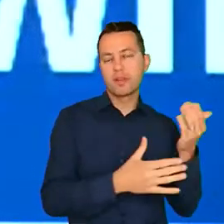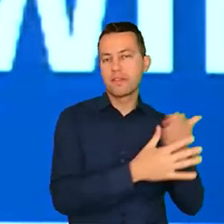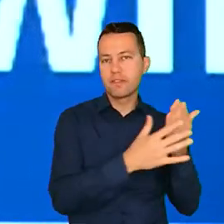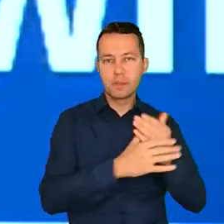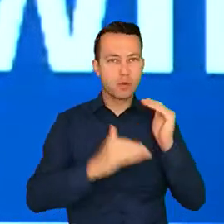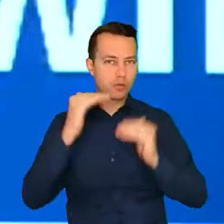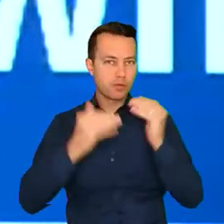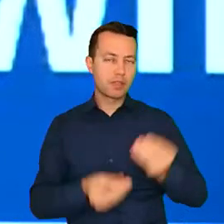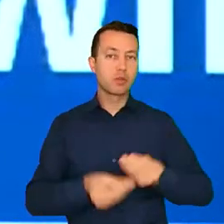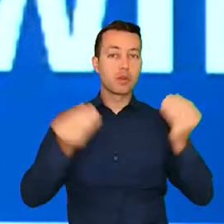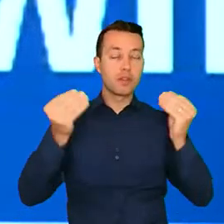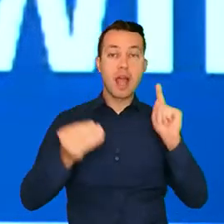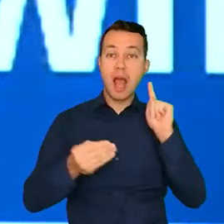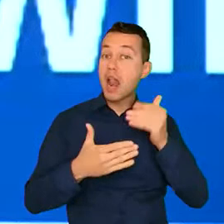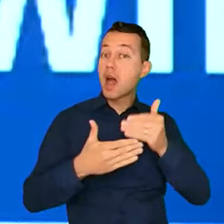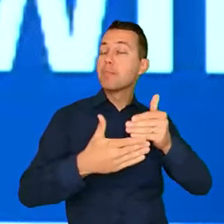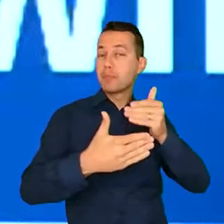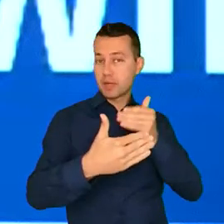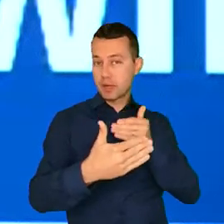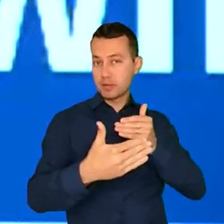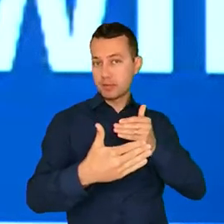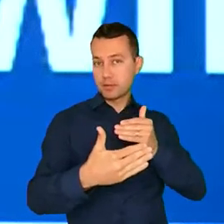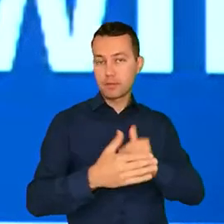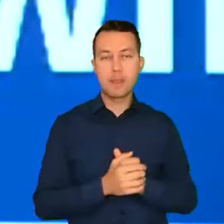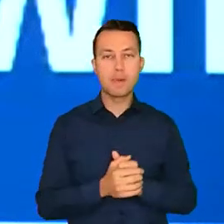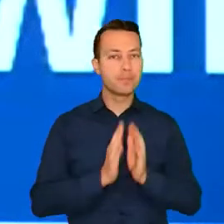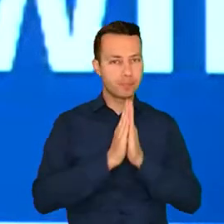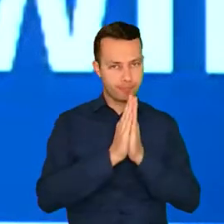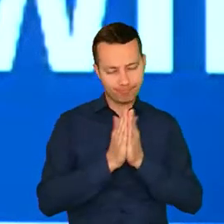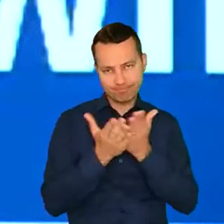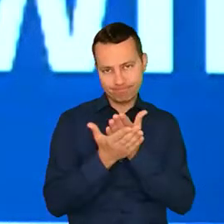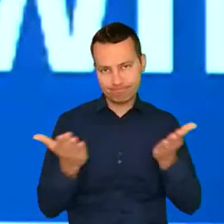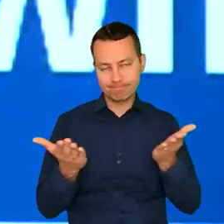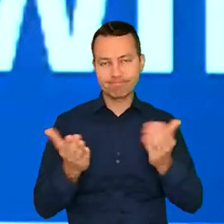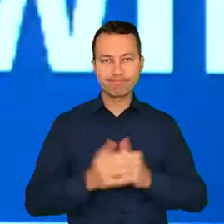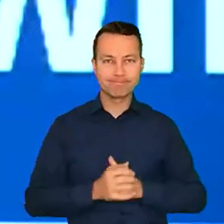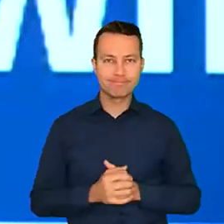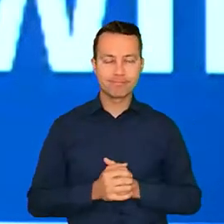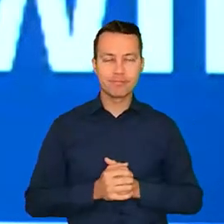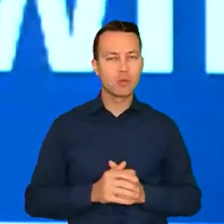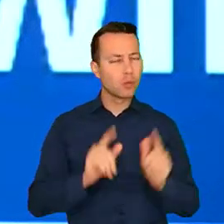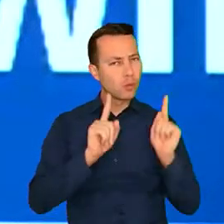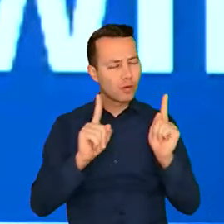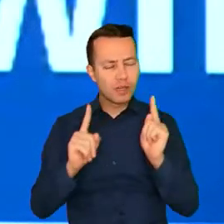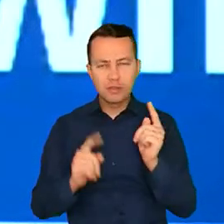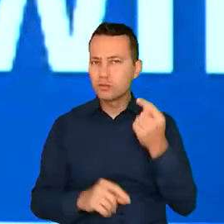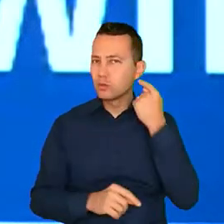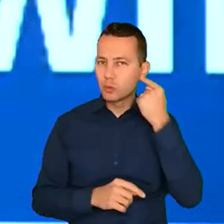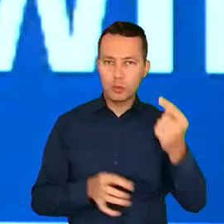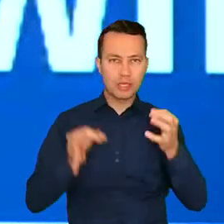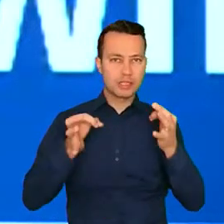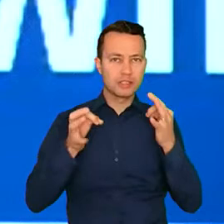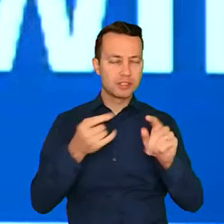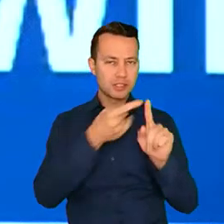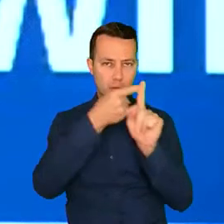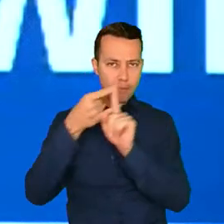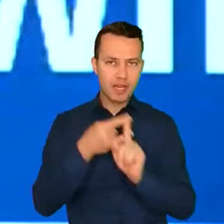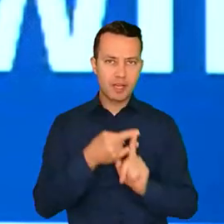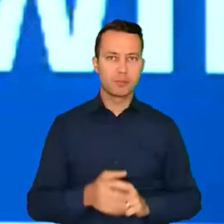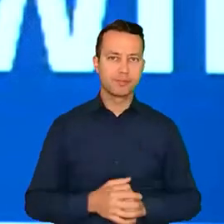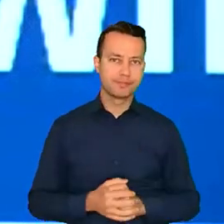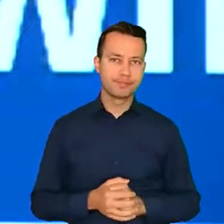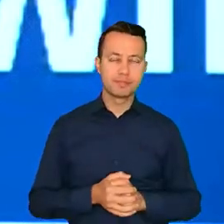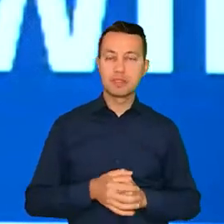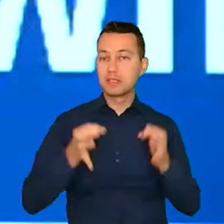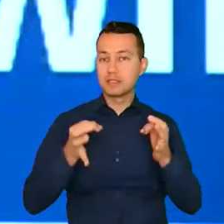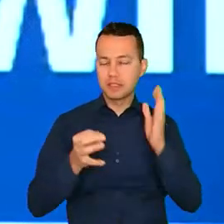the due diligence in sustainable development. But before it happens, please listen carefully to